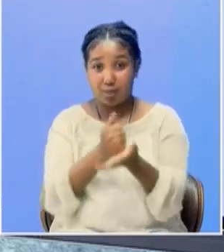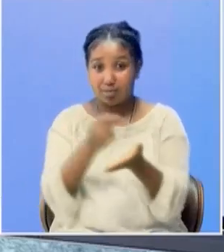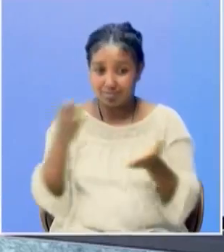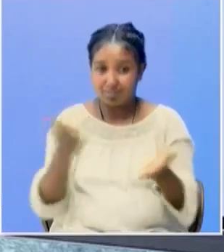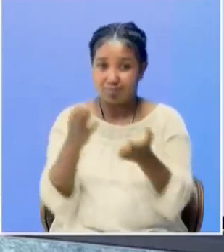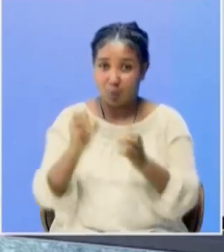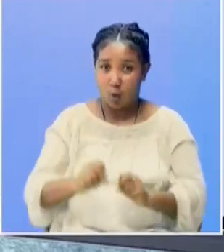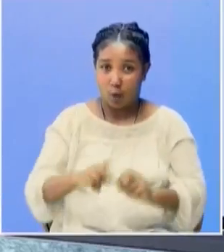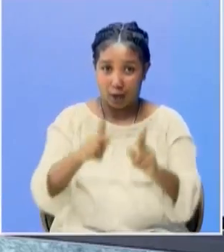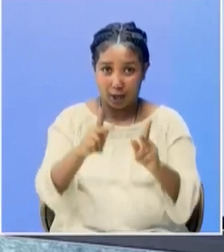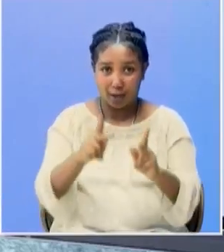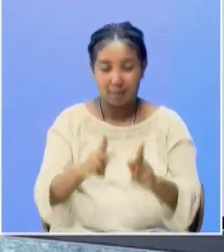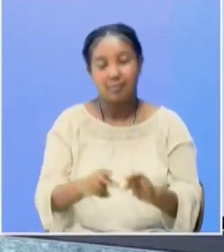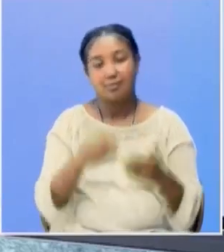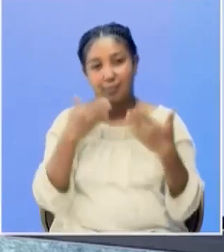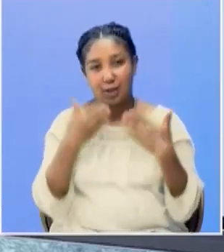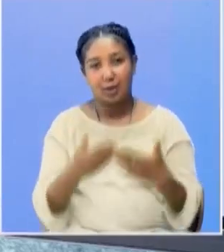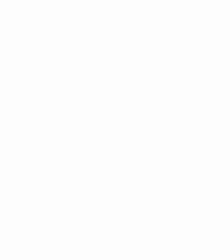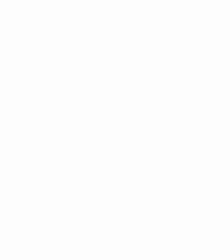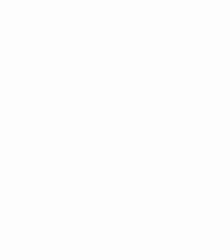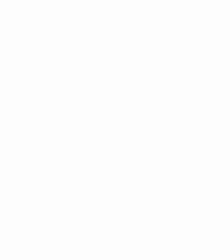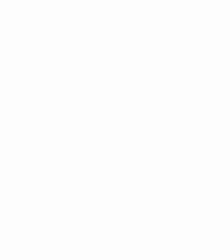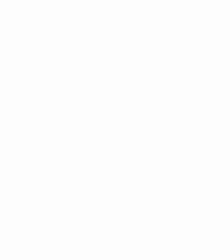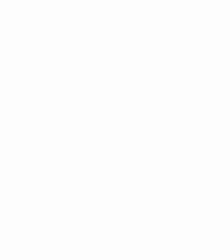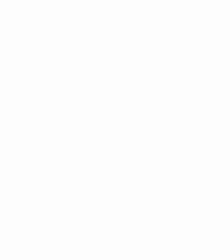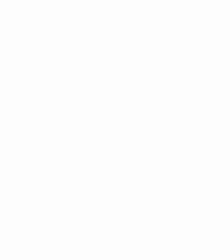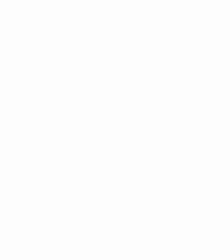them. Thank you very much.